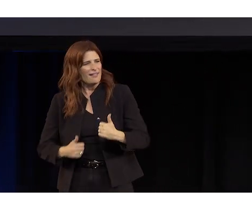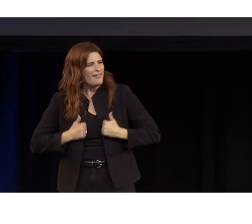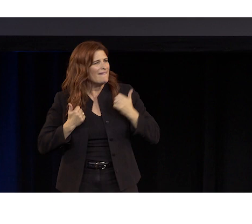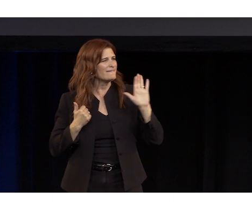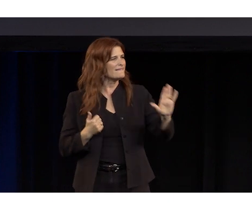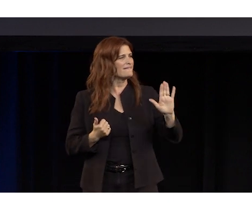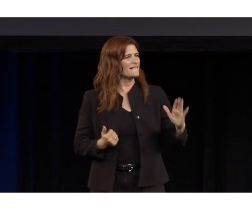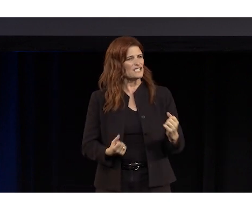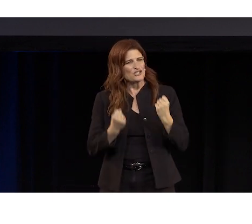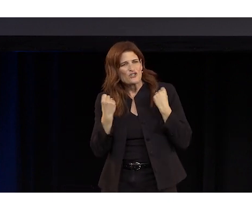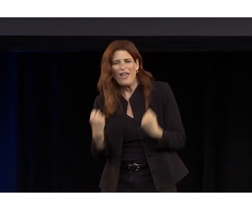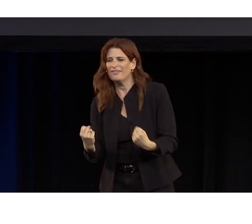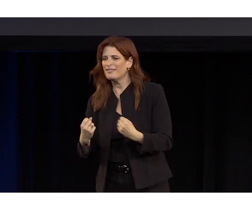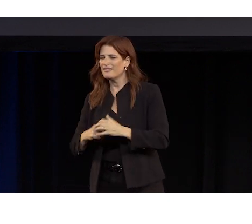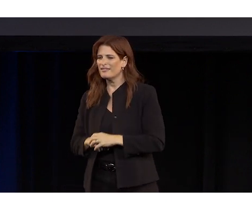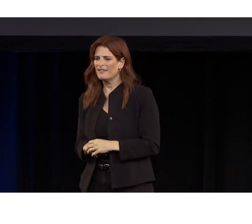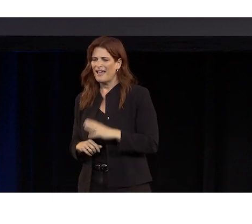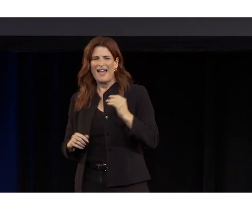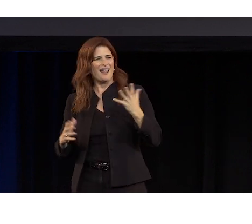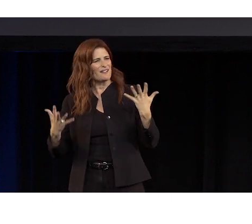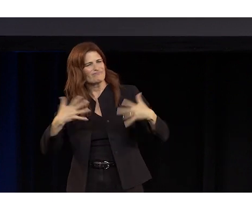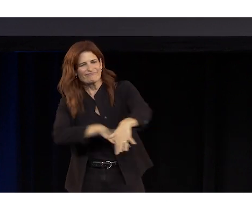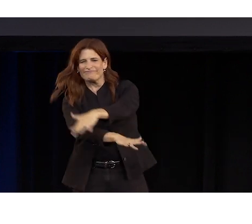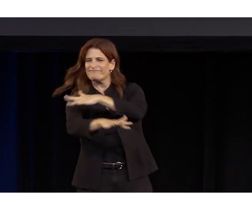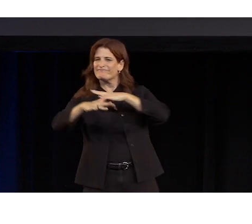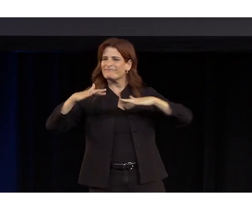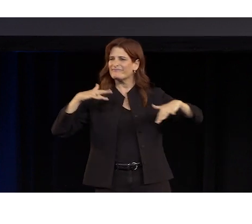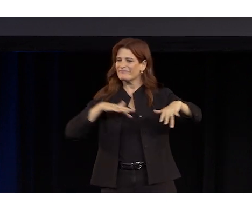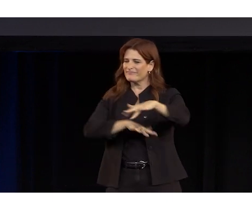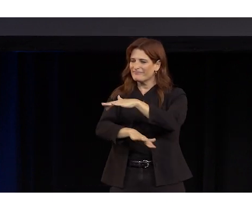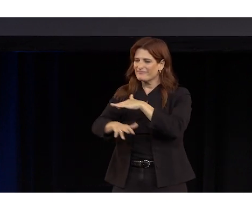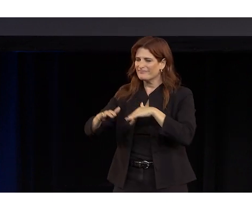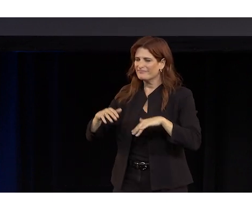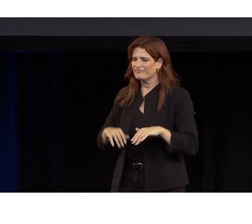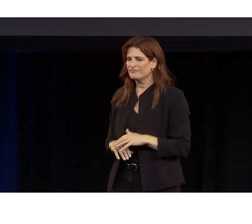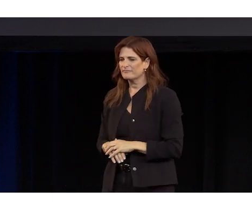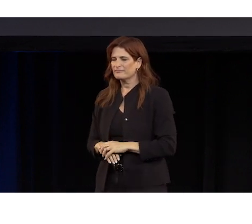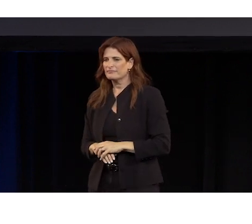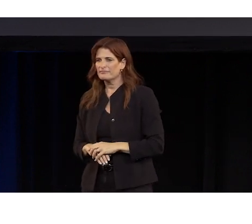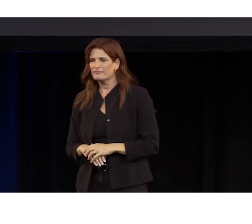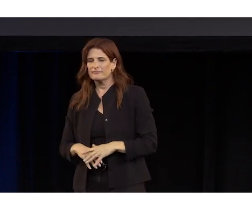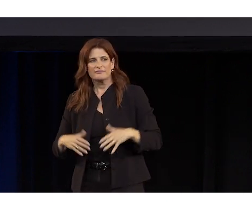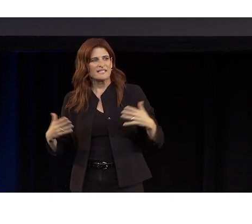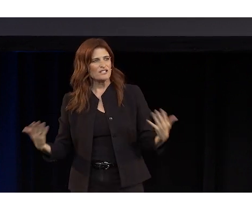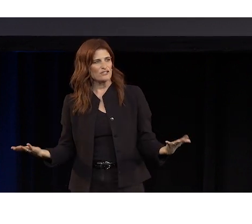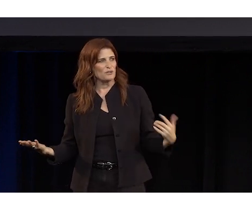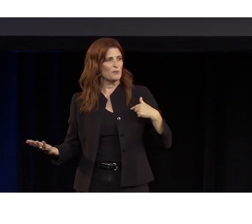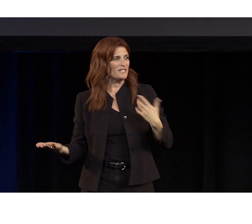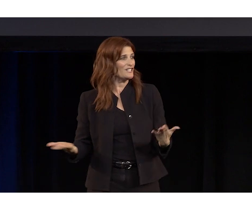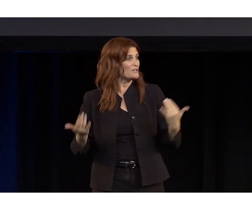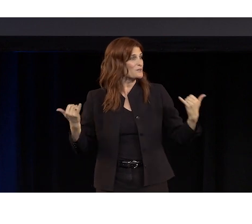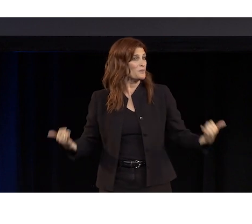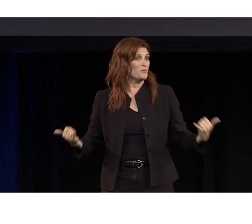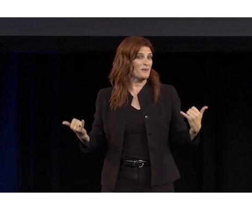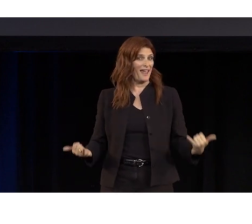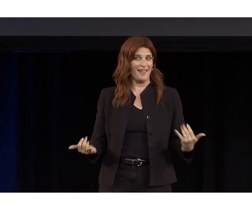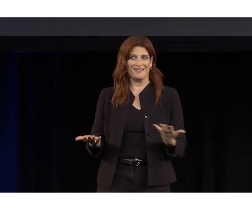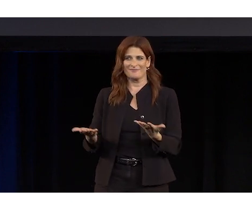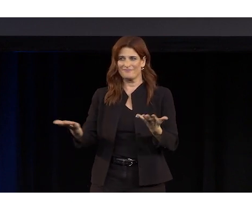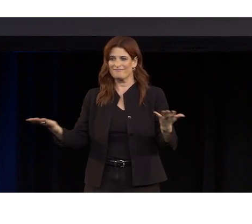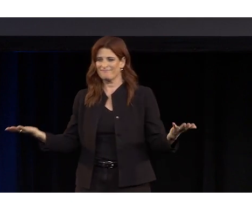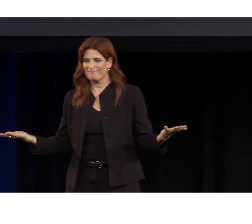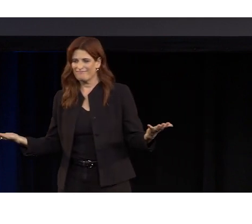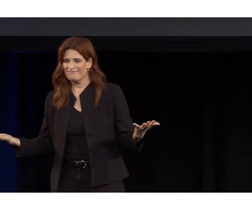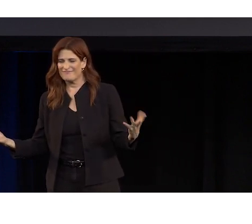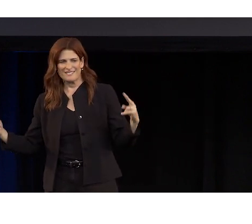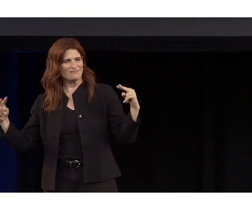cultural identity, a way of life, a source of strength and a thriving community. And yet,